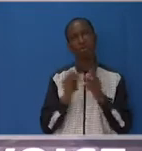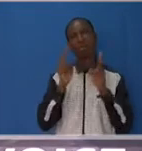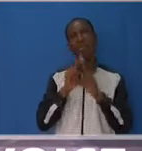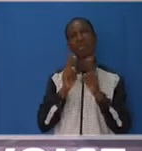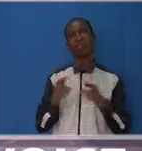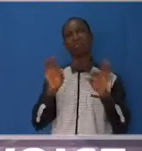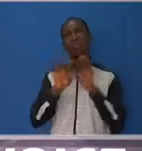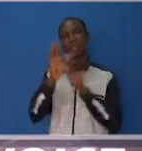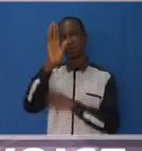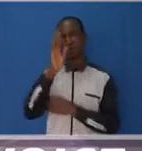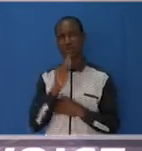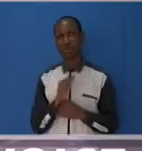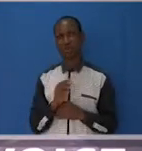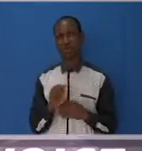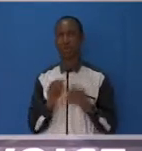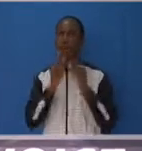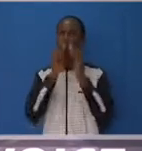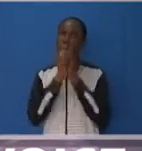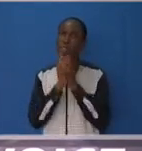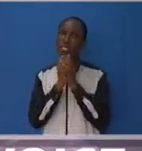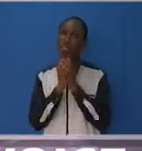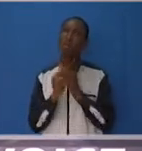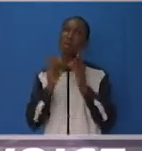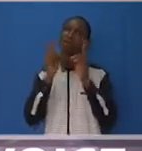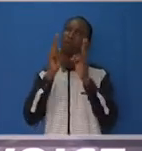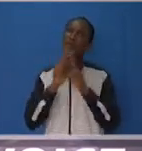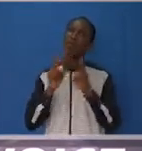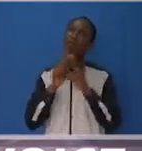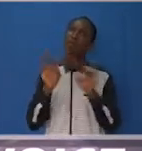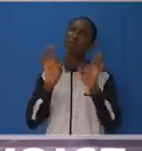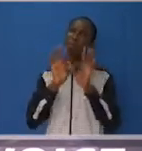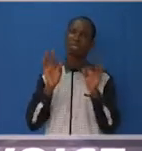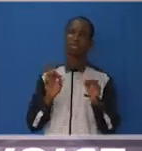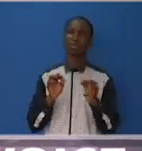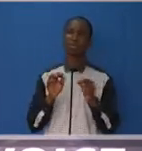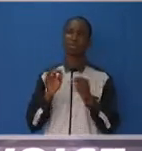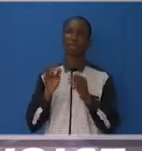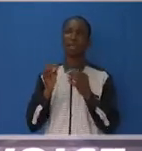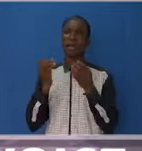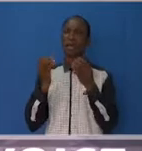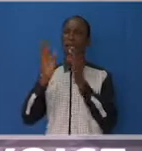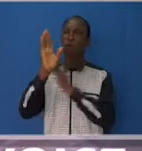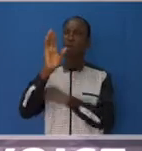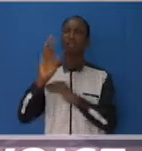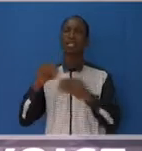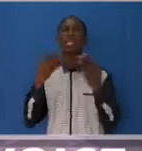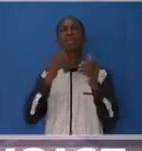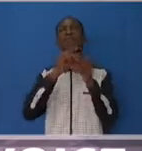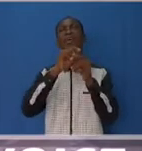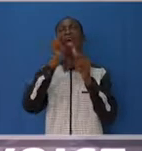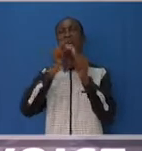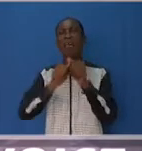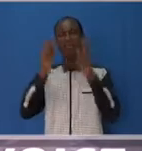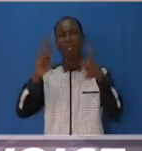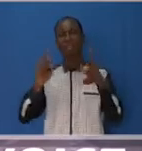coupon, or soon, eh, dear, a nippen, yin, so, young coupon, de, or soon, subain, shay,